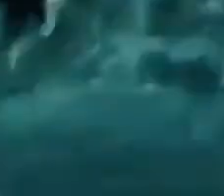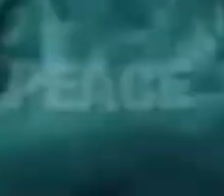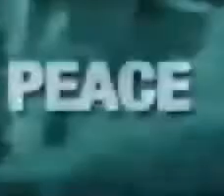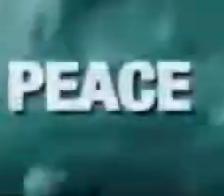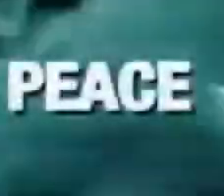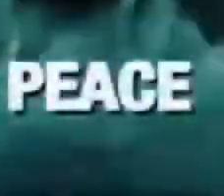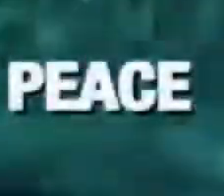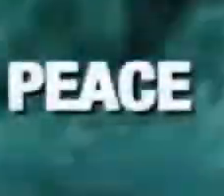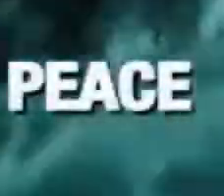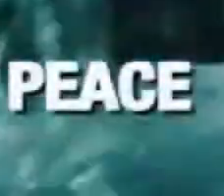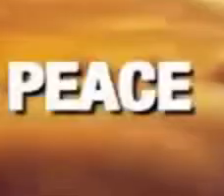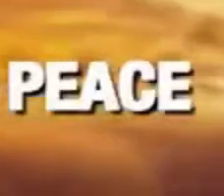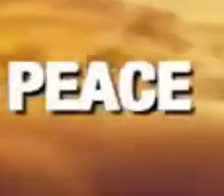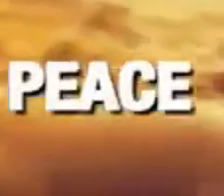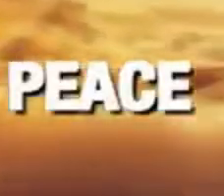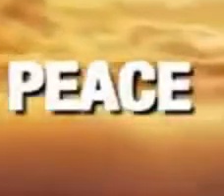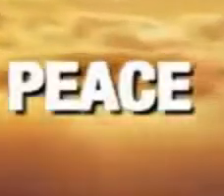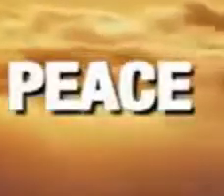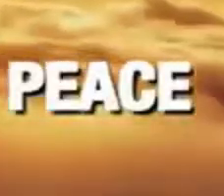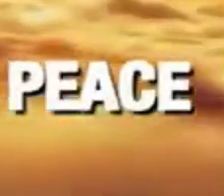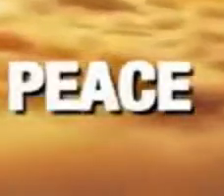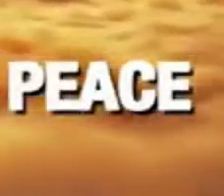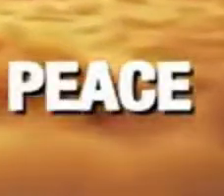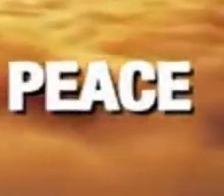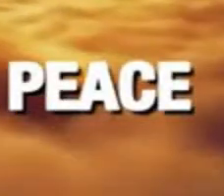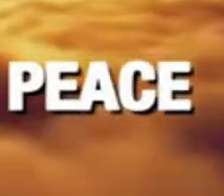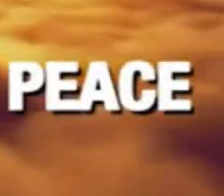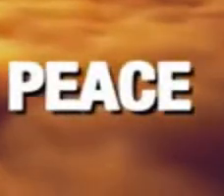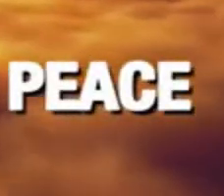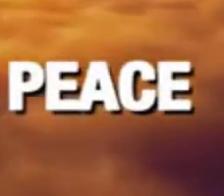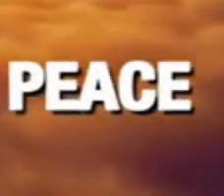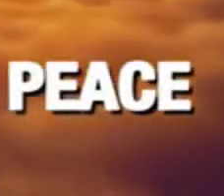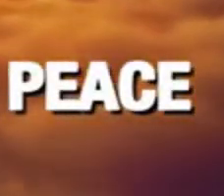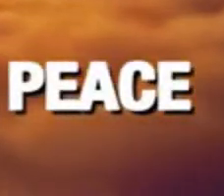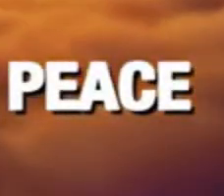joy. My life overflows with your